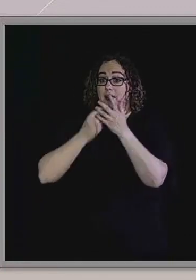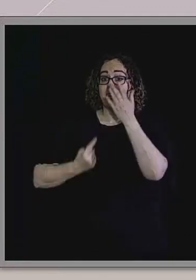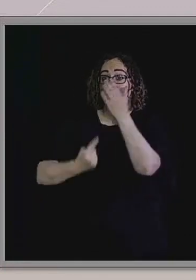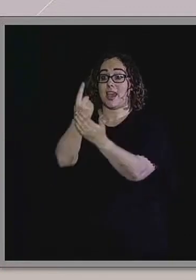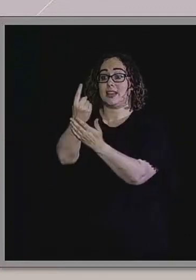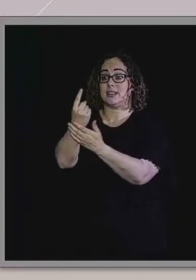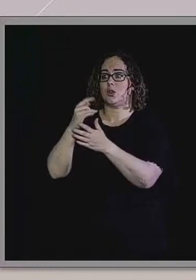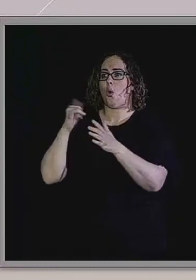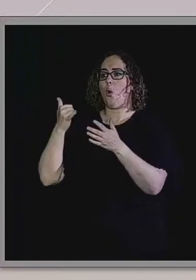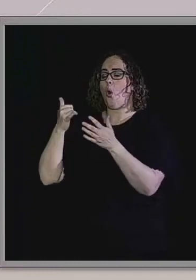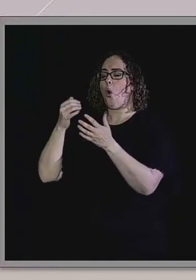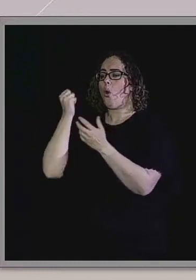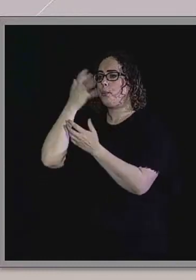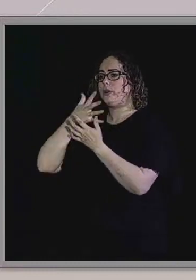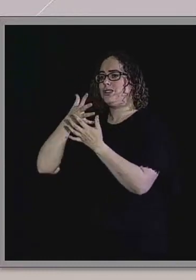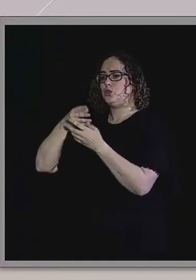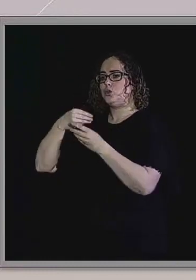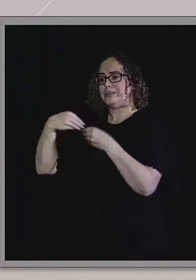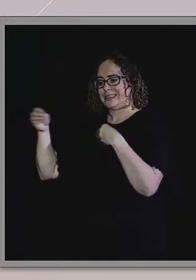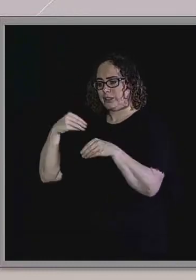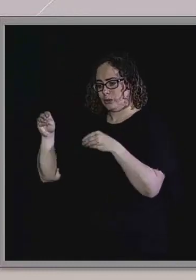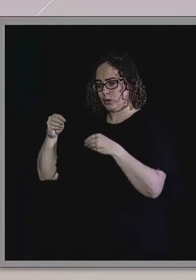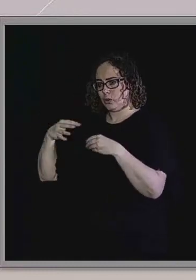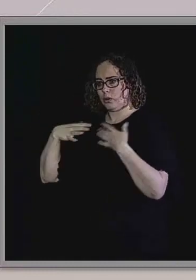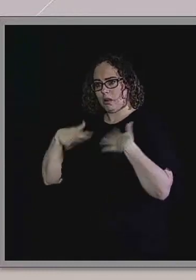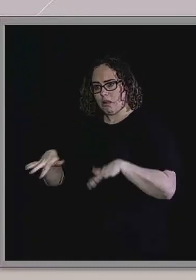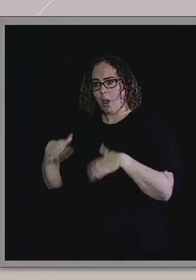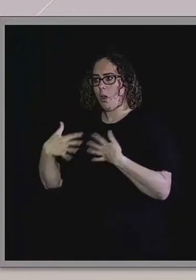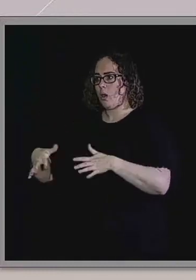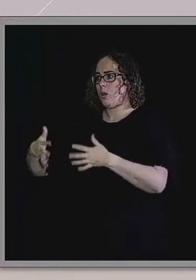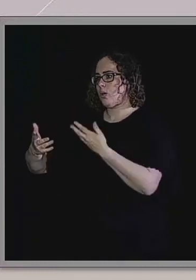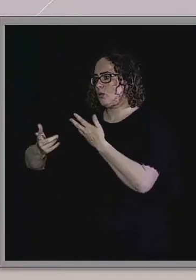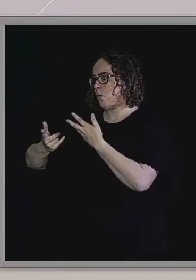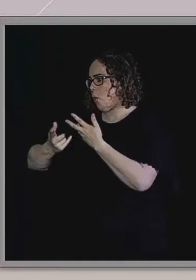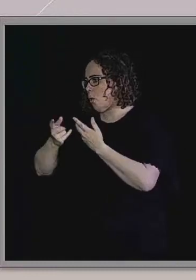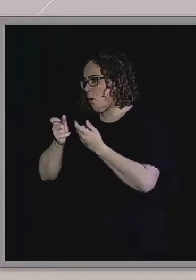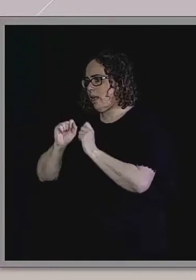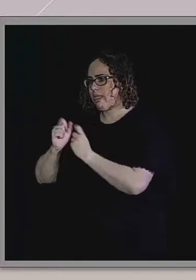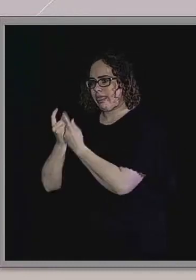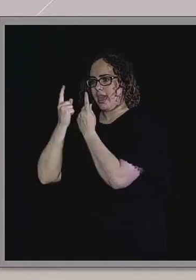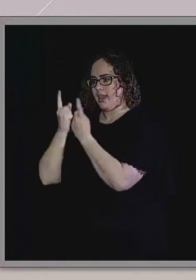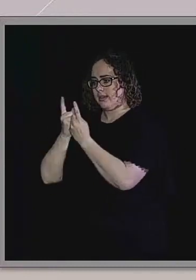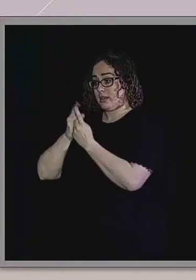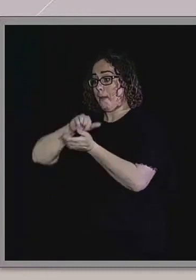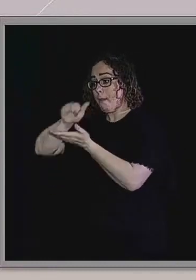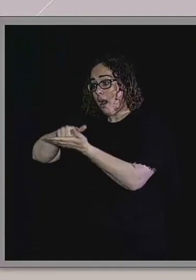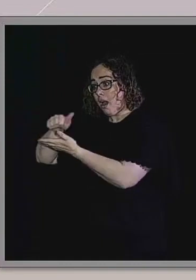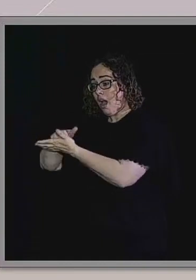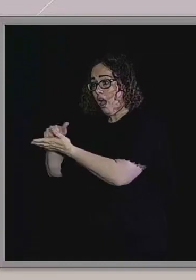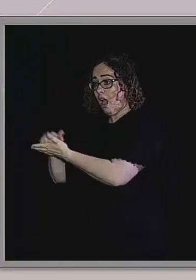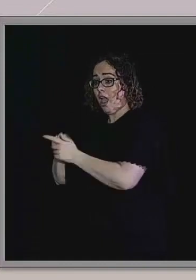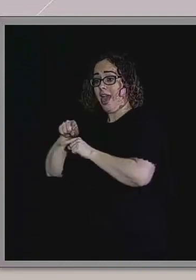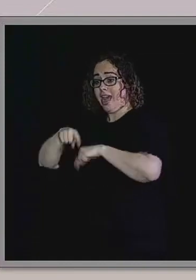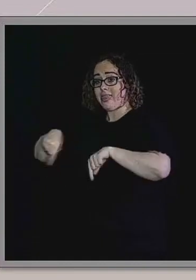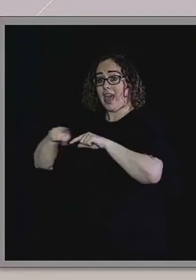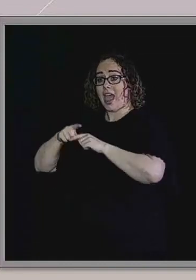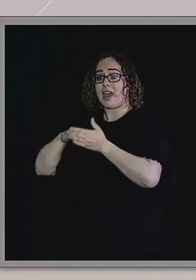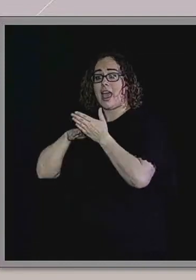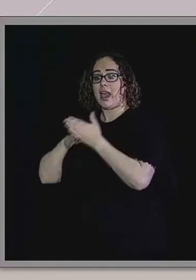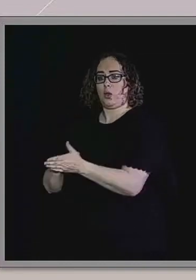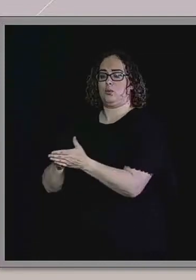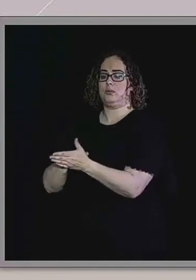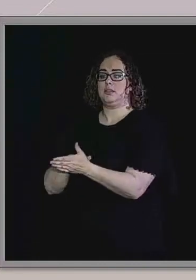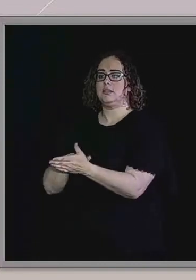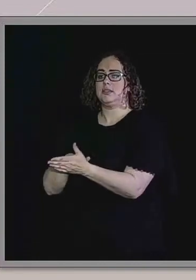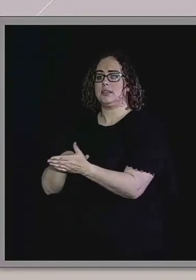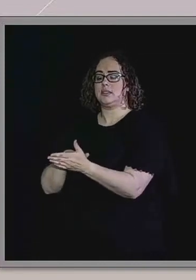purchasing textiles, and it means participating in alternative economic opportunities that we all have a benefit from. So there's shareholder